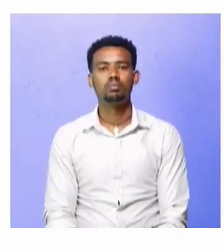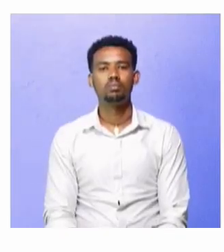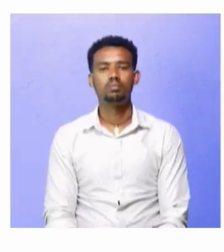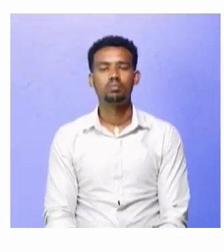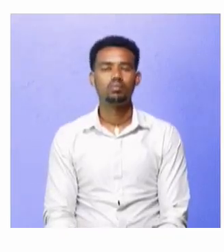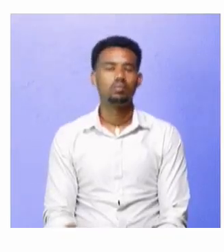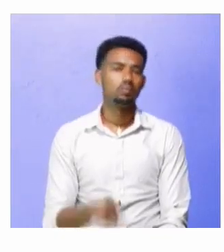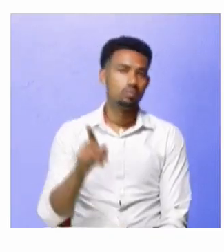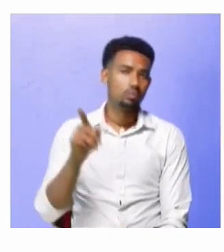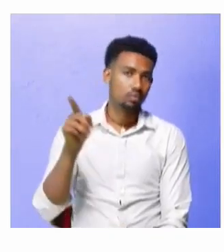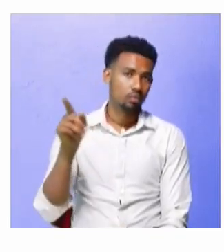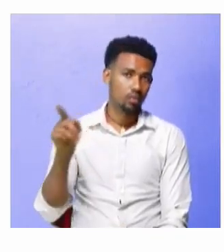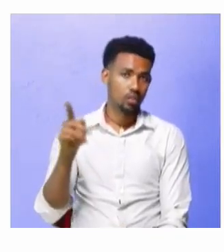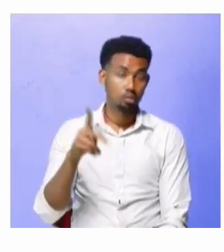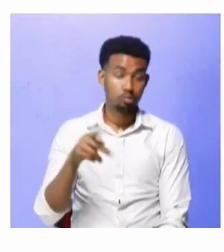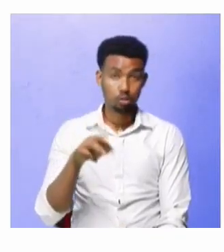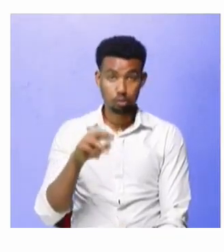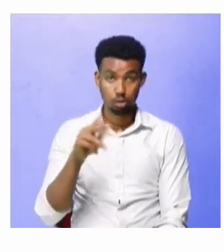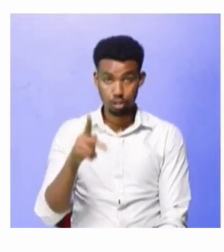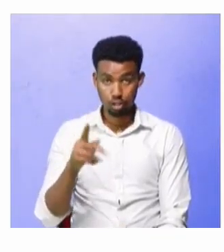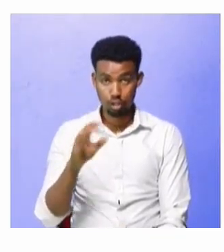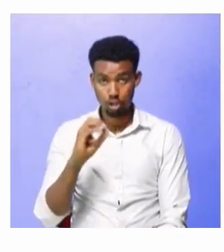Is it preposition of